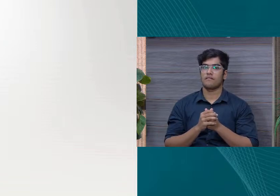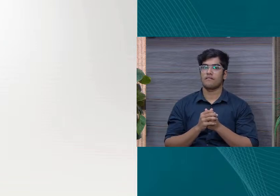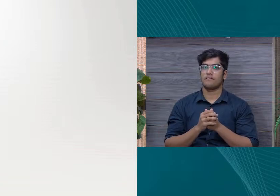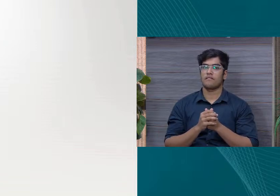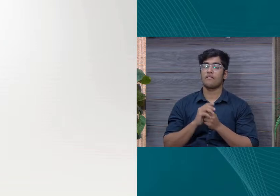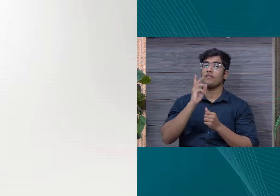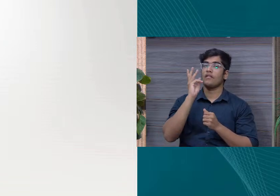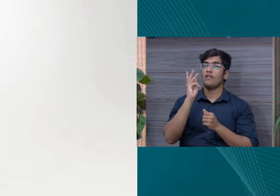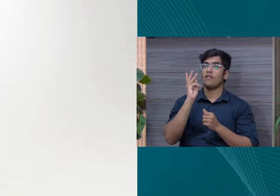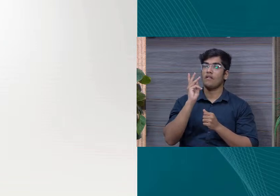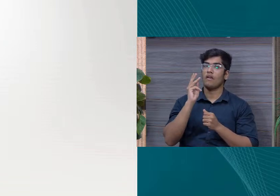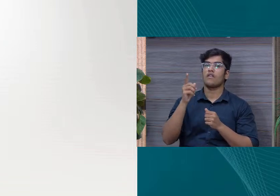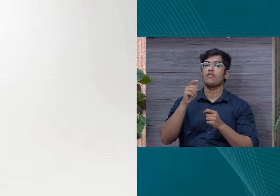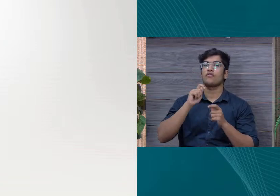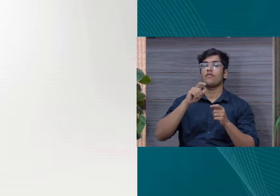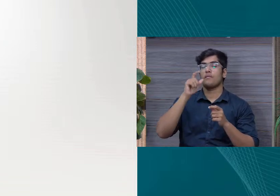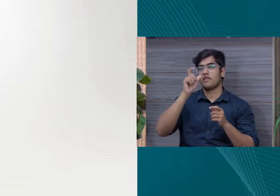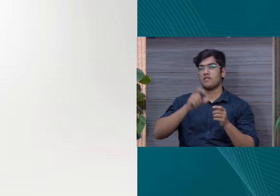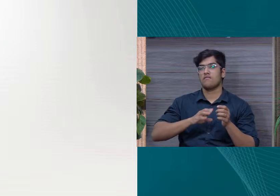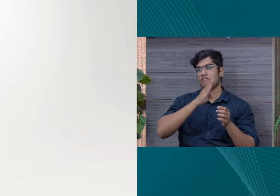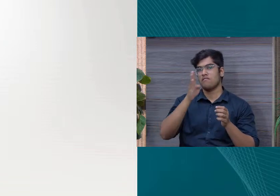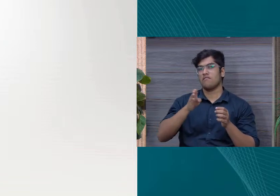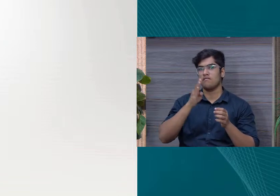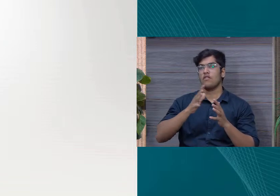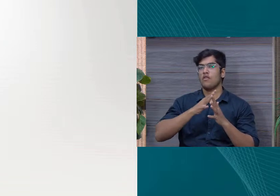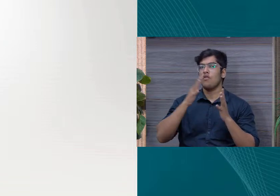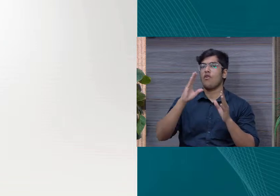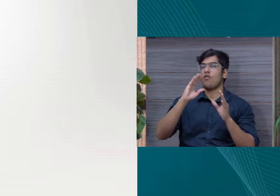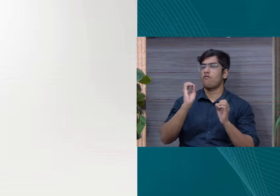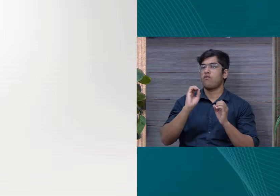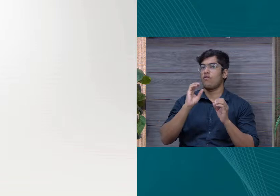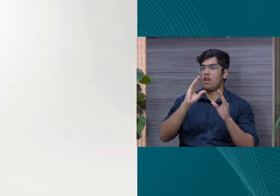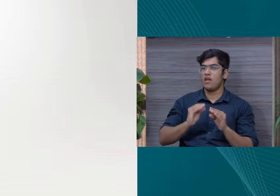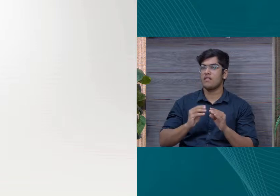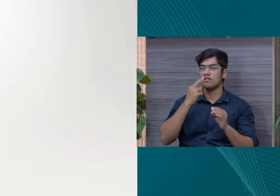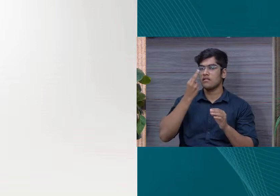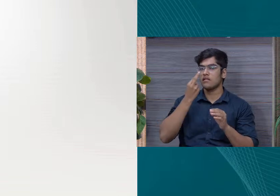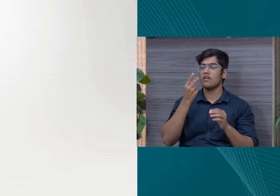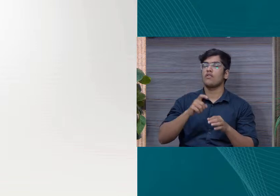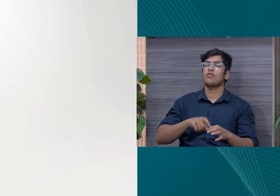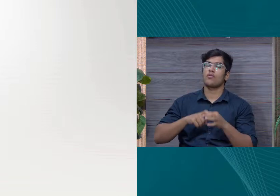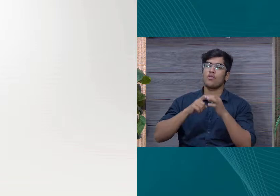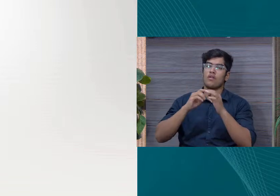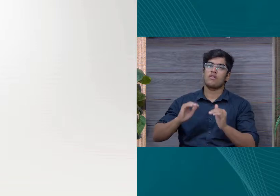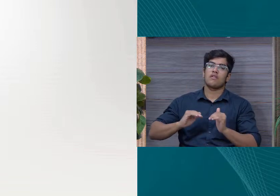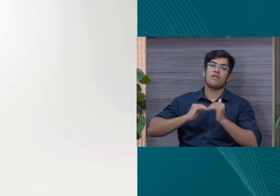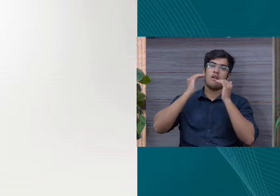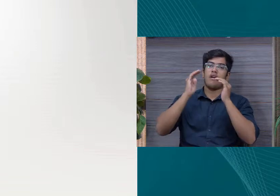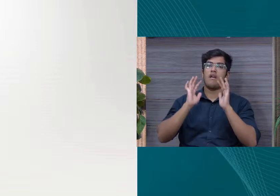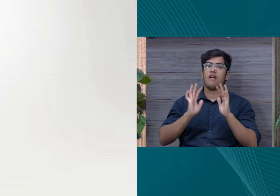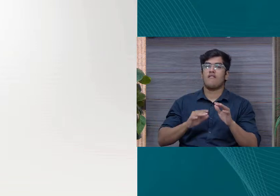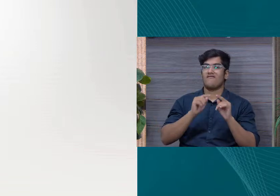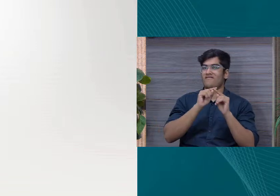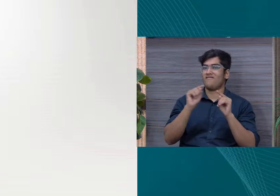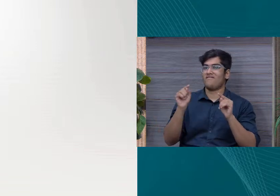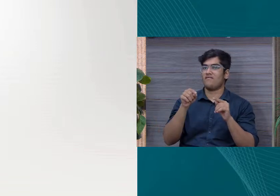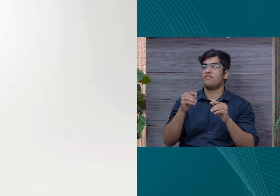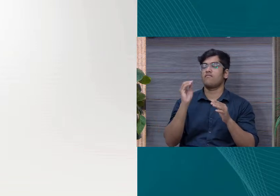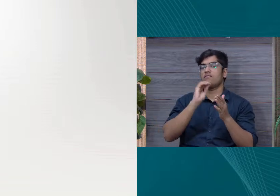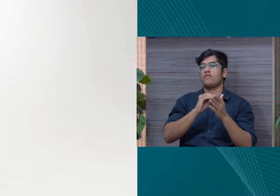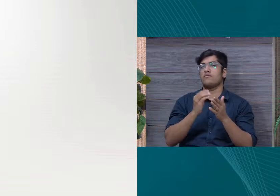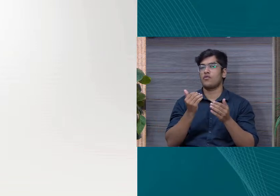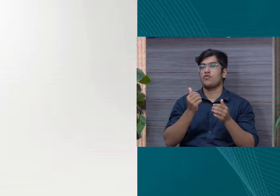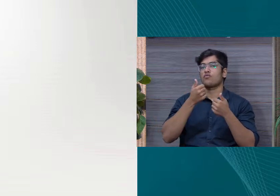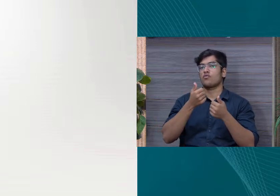very less as shoes were of dash quality. So the answer can be good quality. Good,